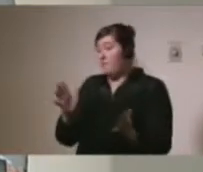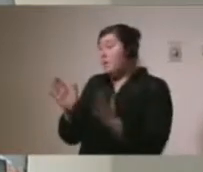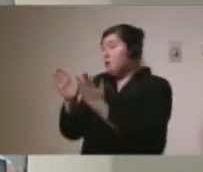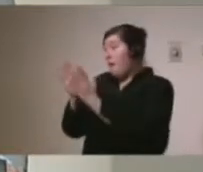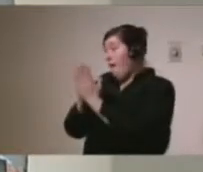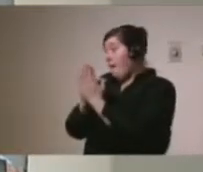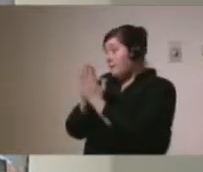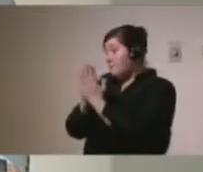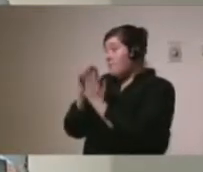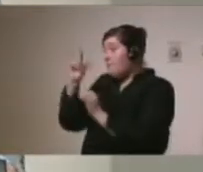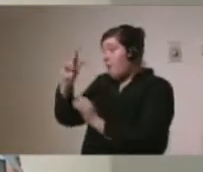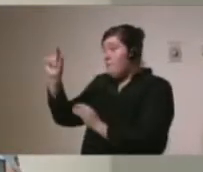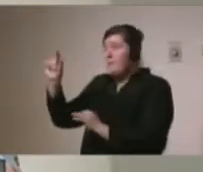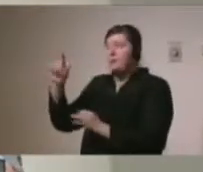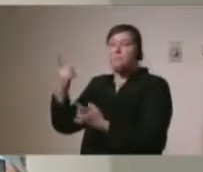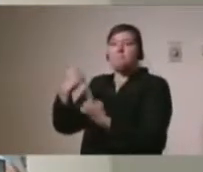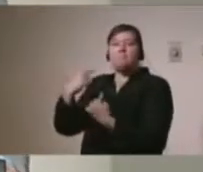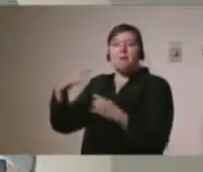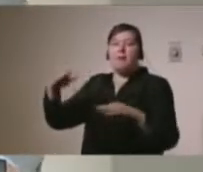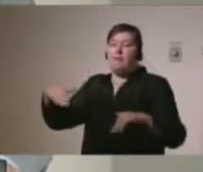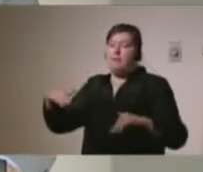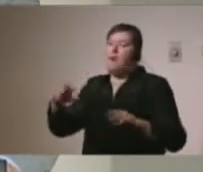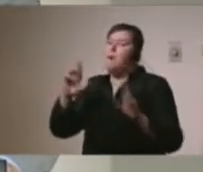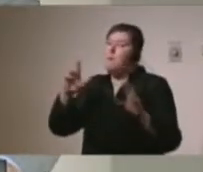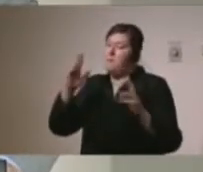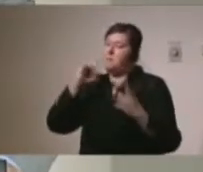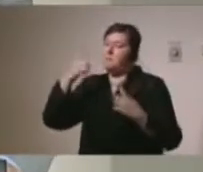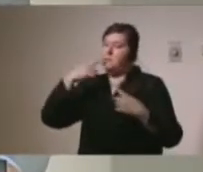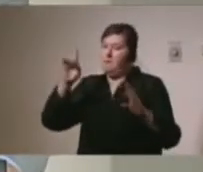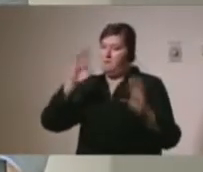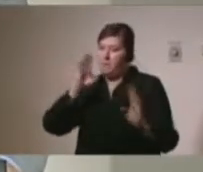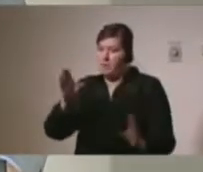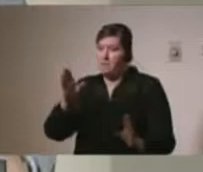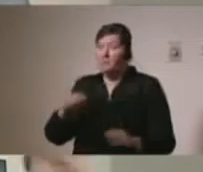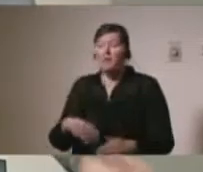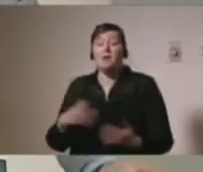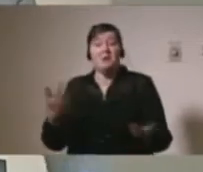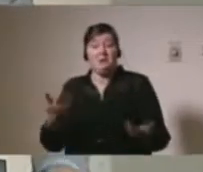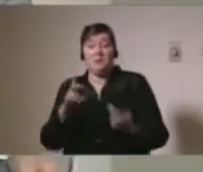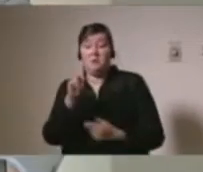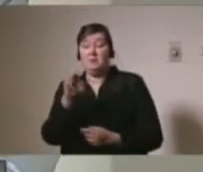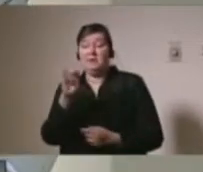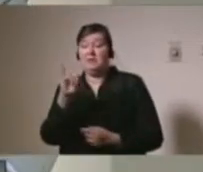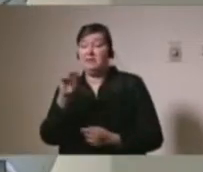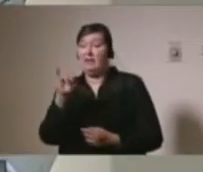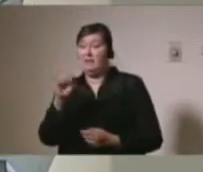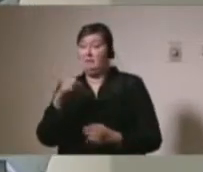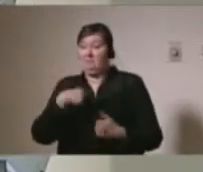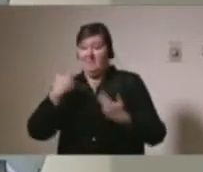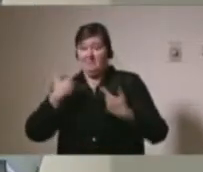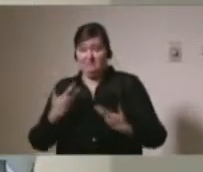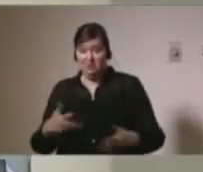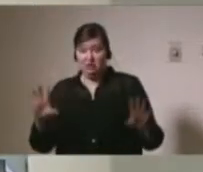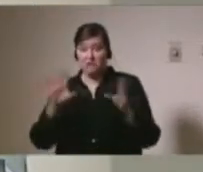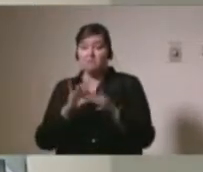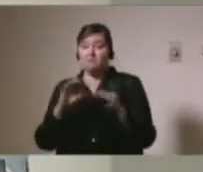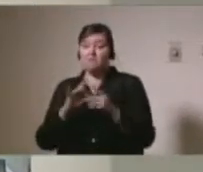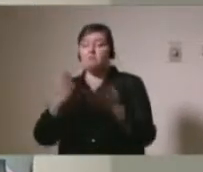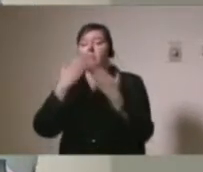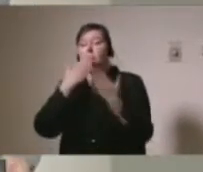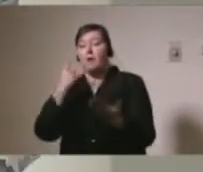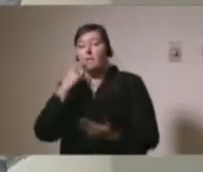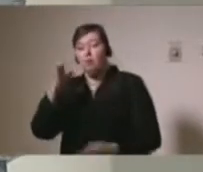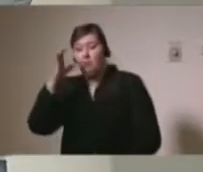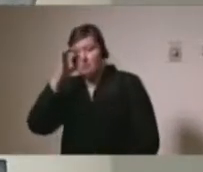I hope that we will succeed in getting profit sharing. So, Denis, I have finished. Thank you all for listening to me, and I'm